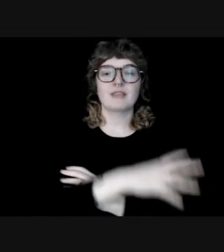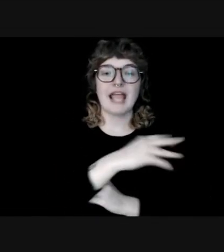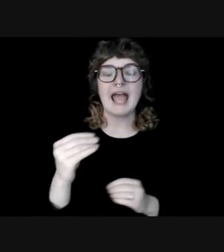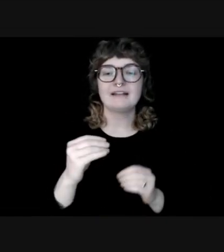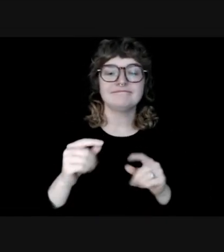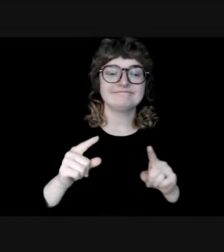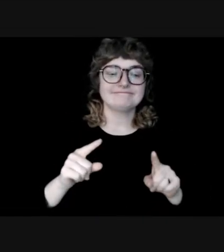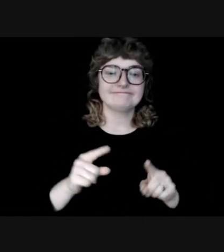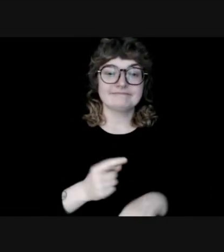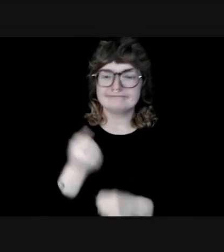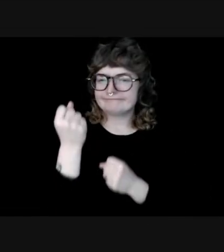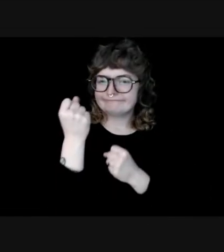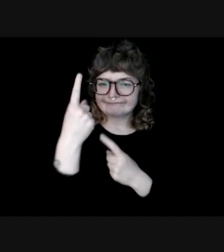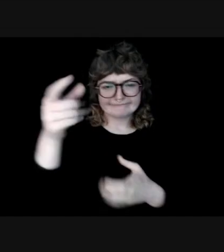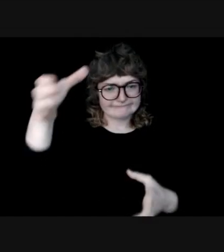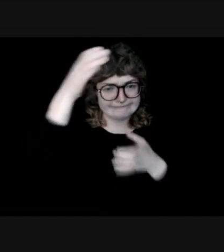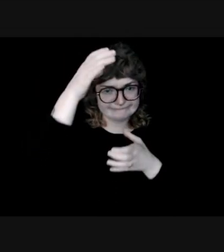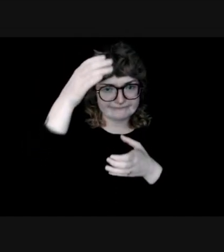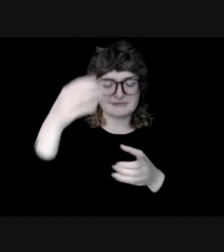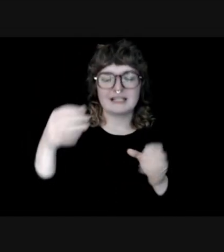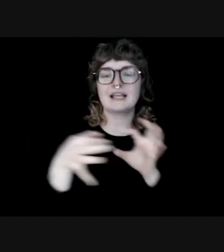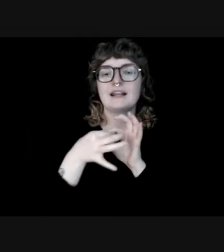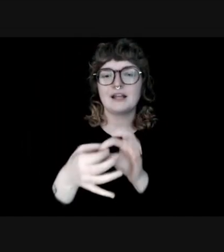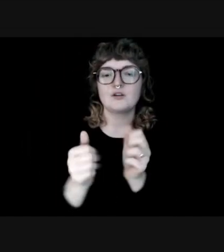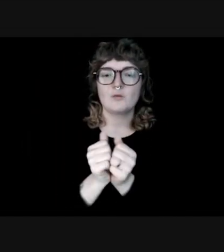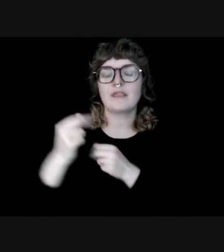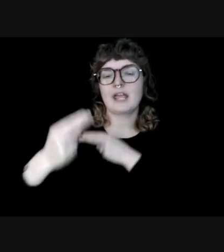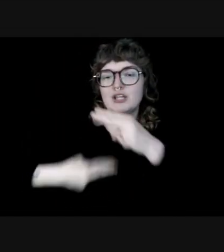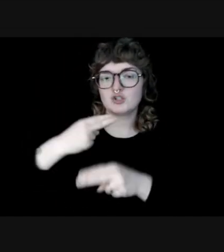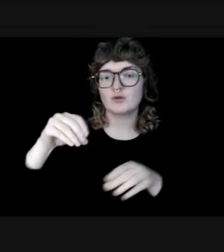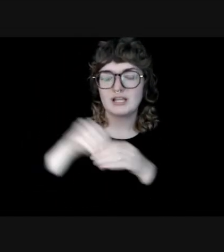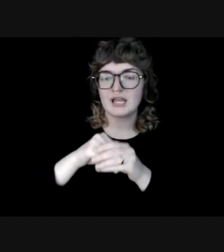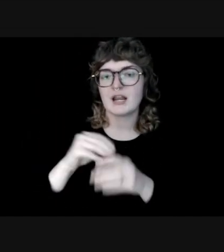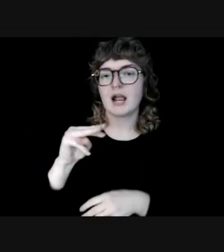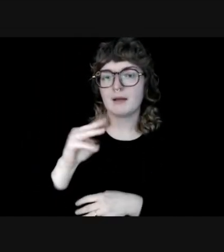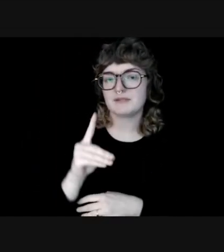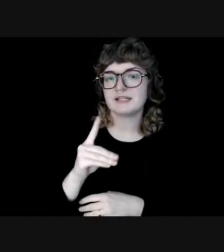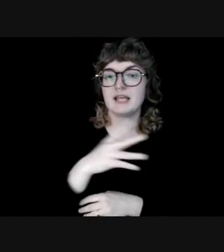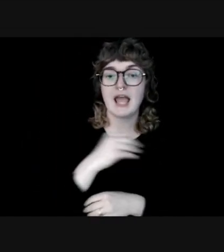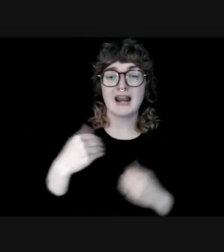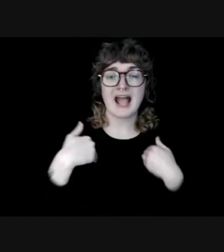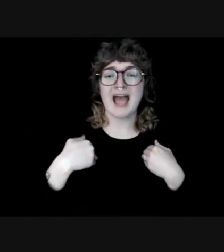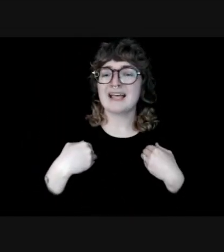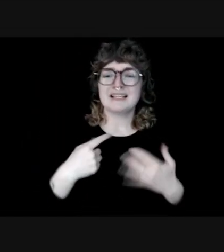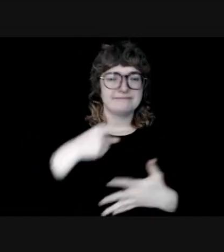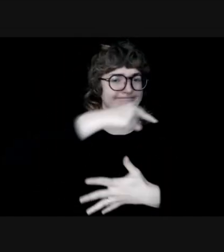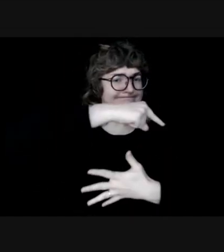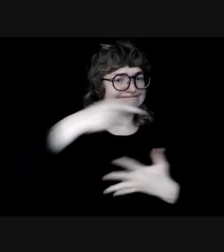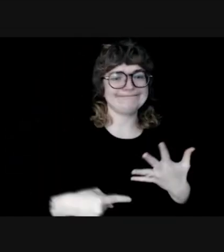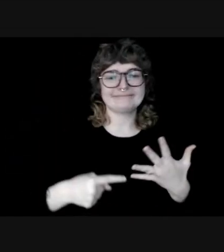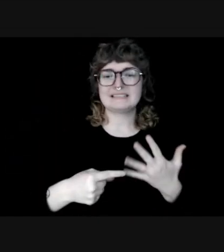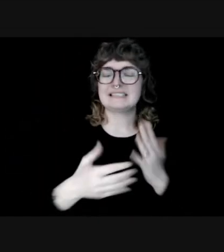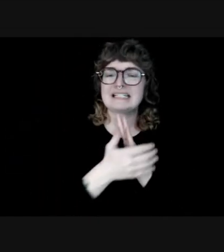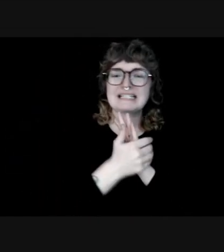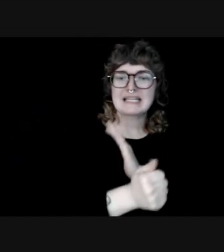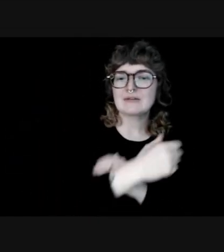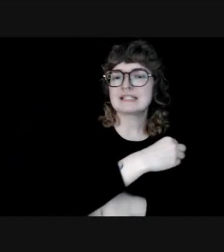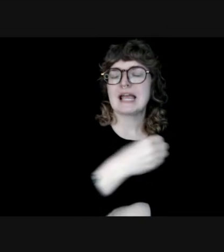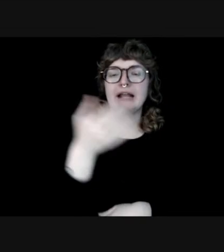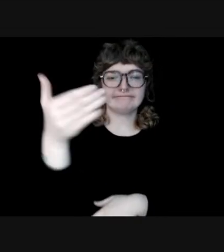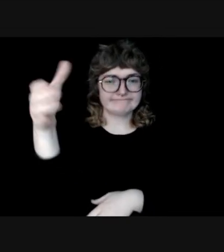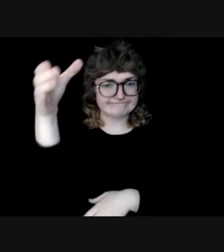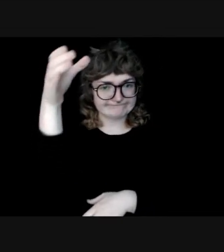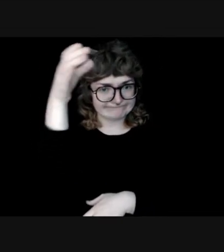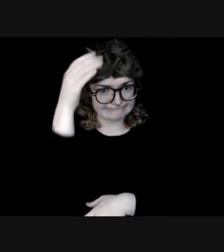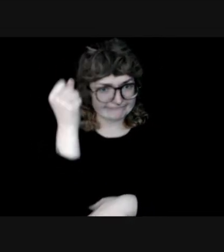he was a multifaceted public historian with a wide range of skills and experience to bring history to the general public. He's